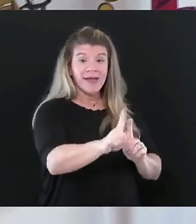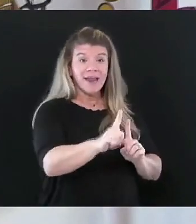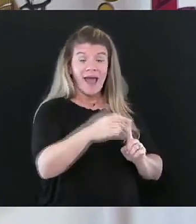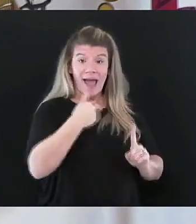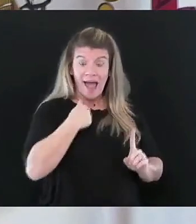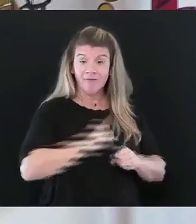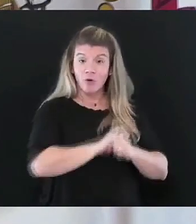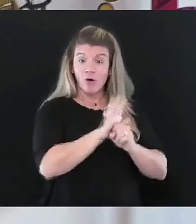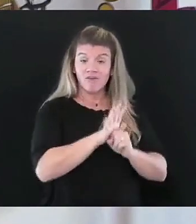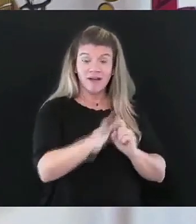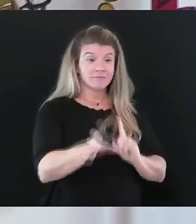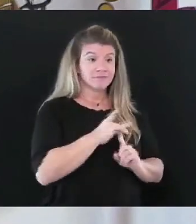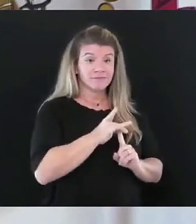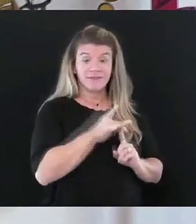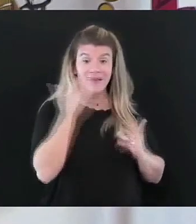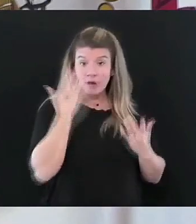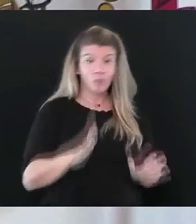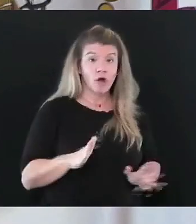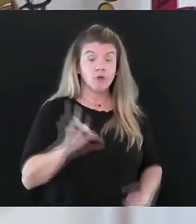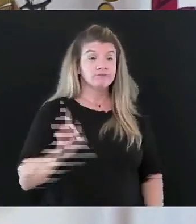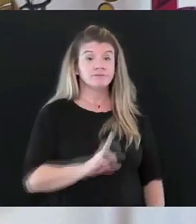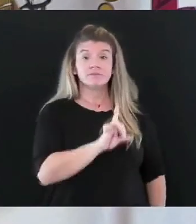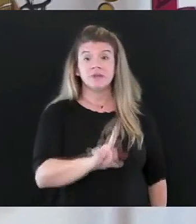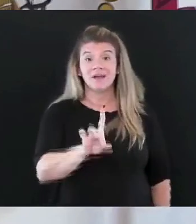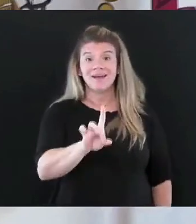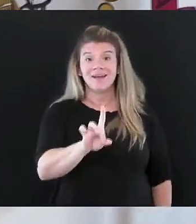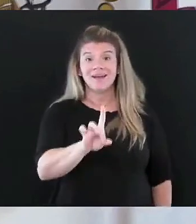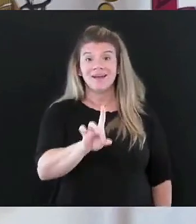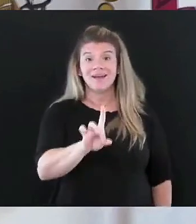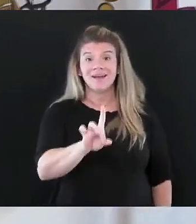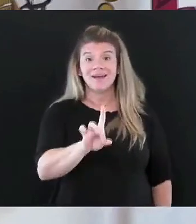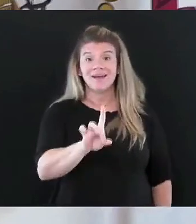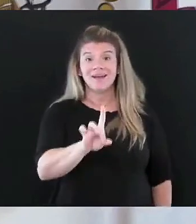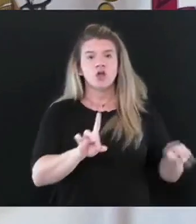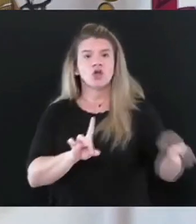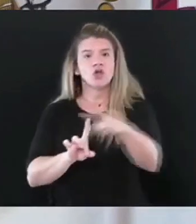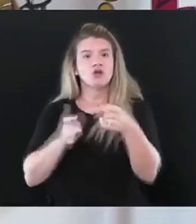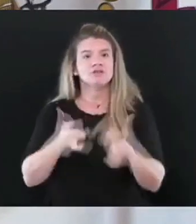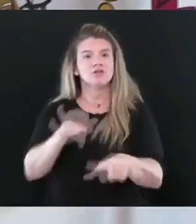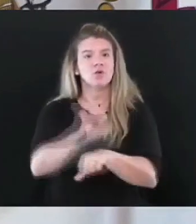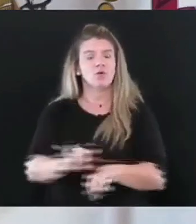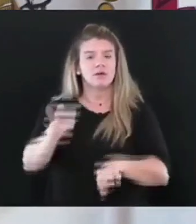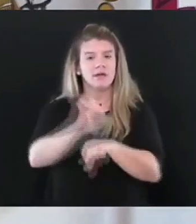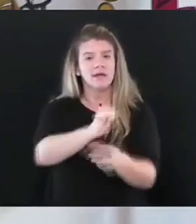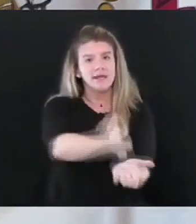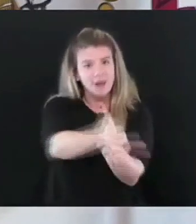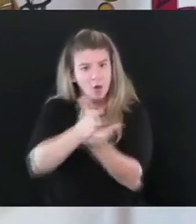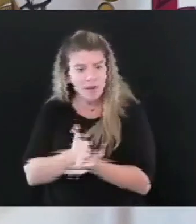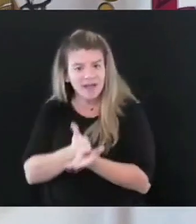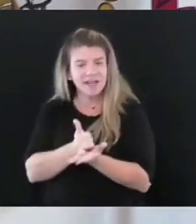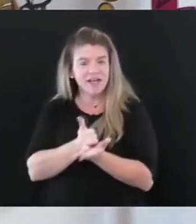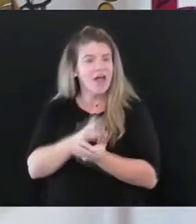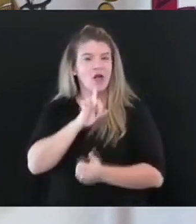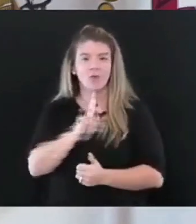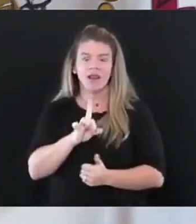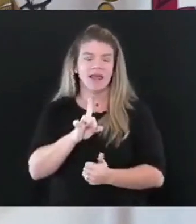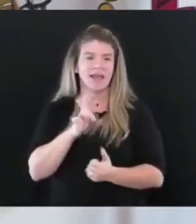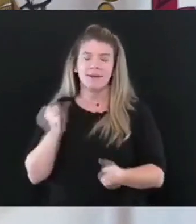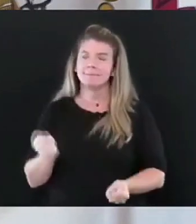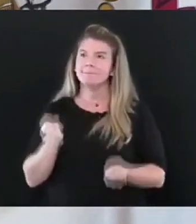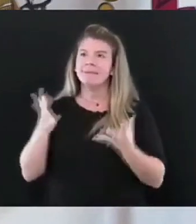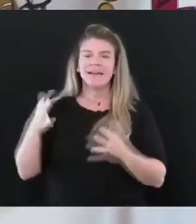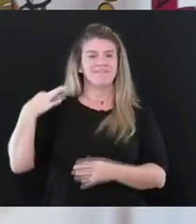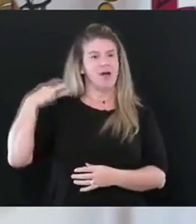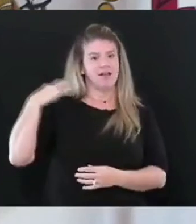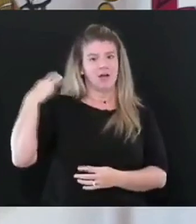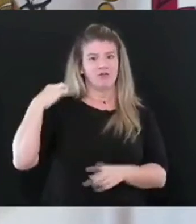it. You're standing there doing your job and helping, and really many